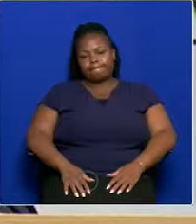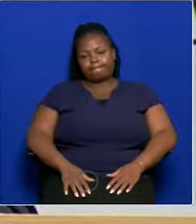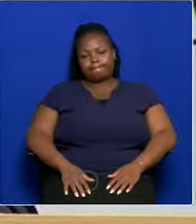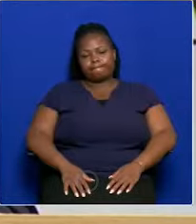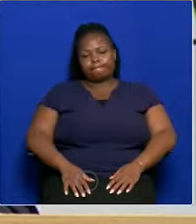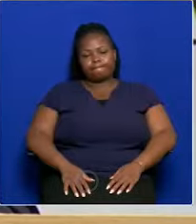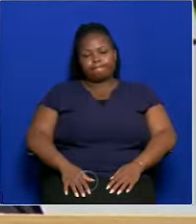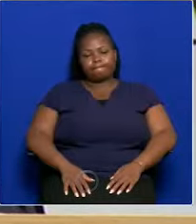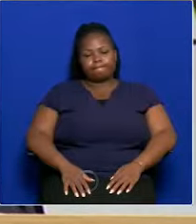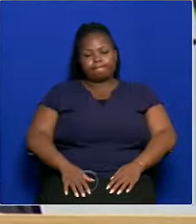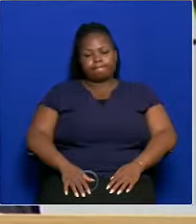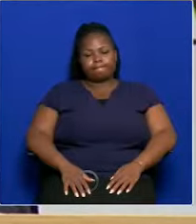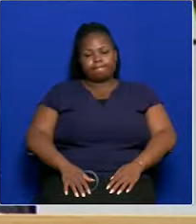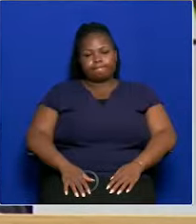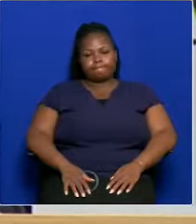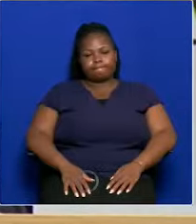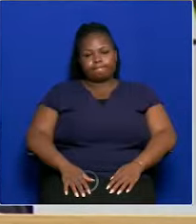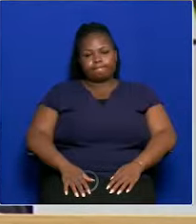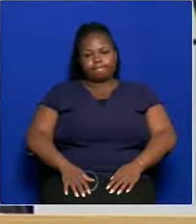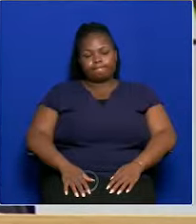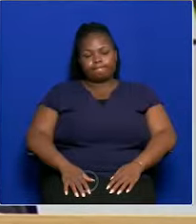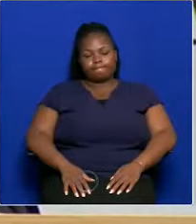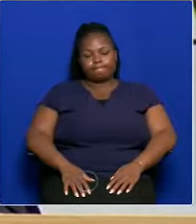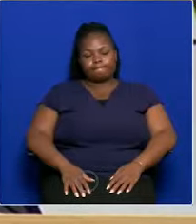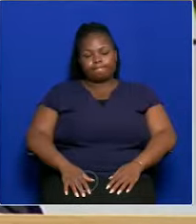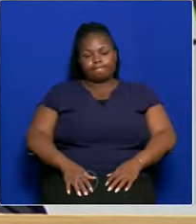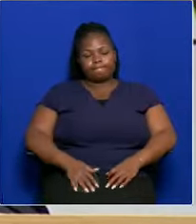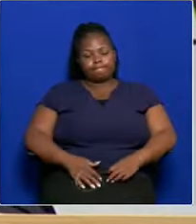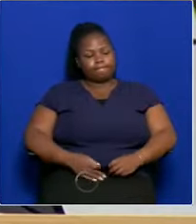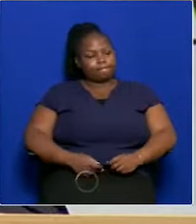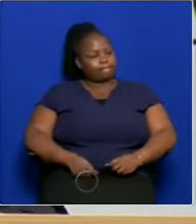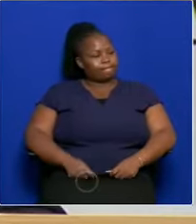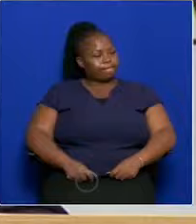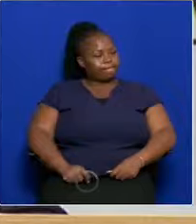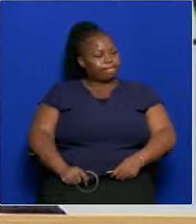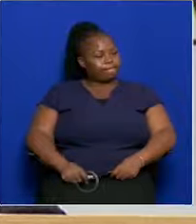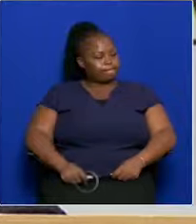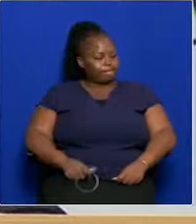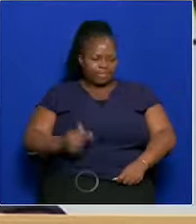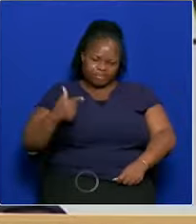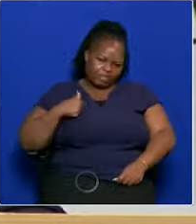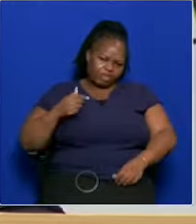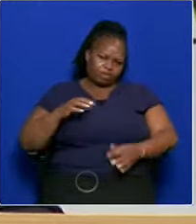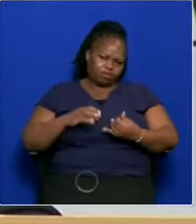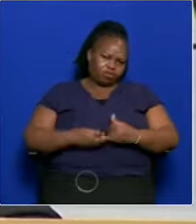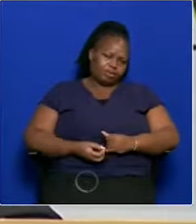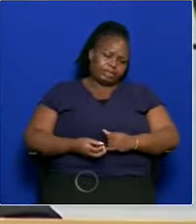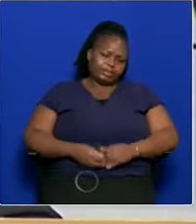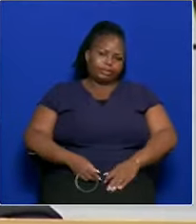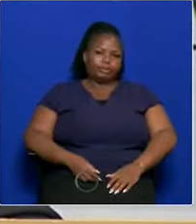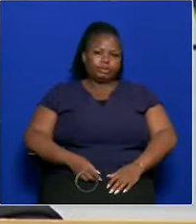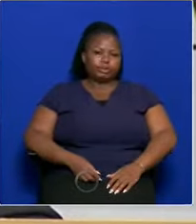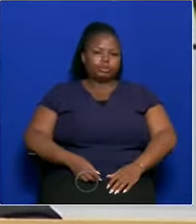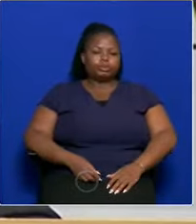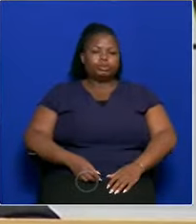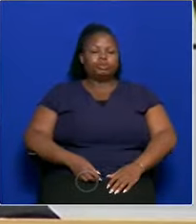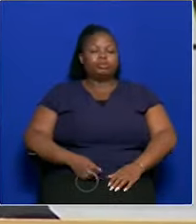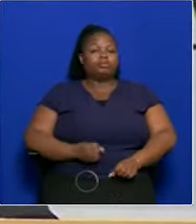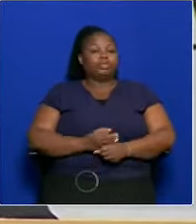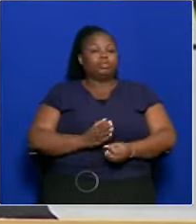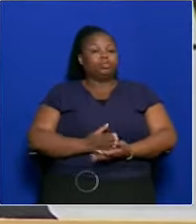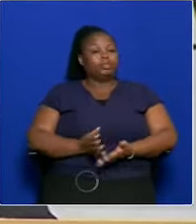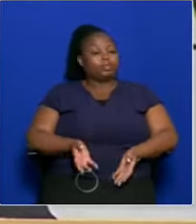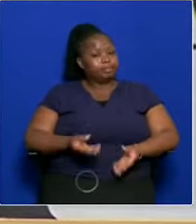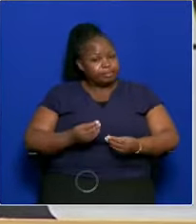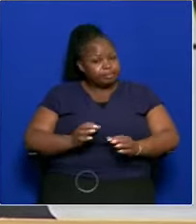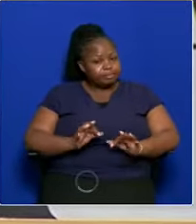you went to listen to. What I'm trying to make sure I get right, looking at the